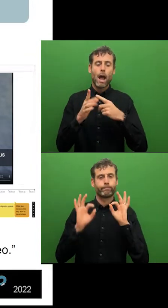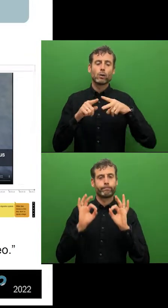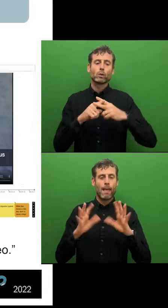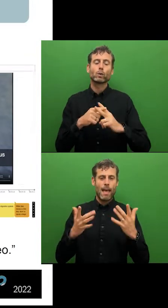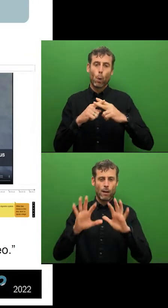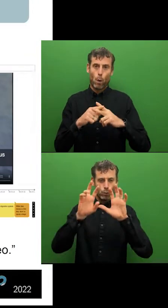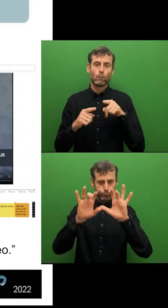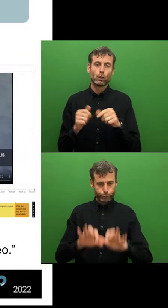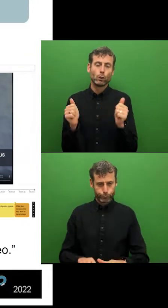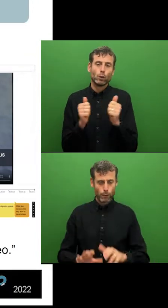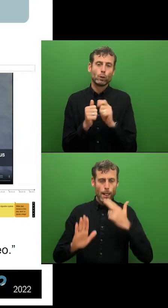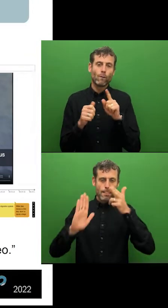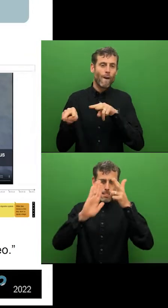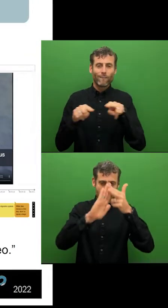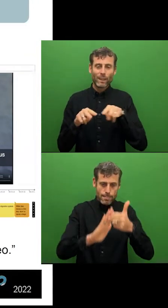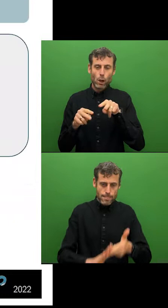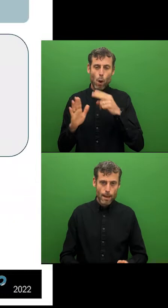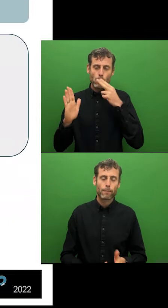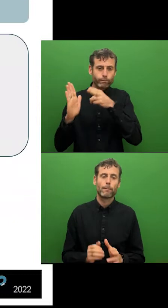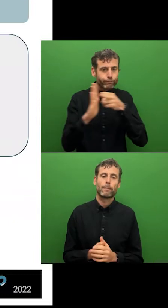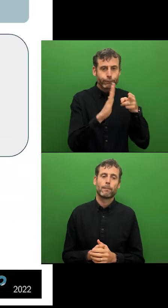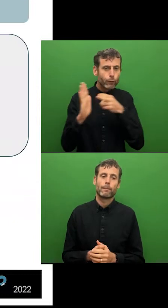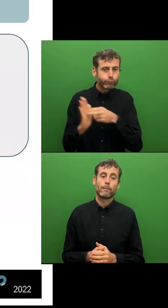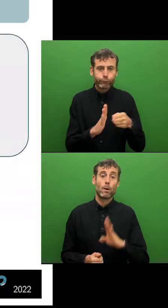well suited for video annotation.